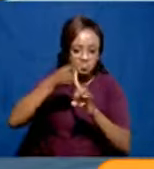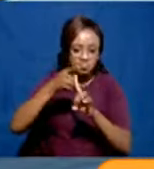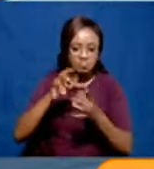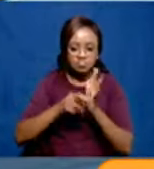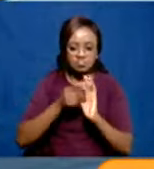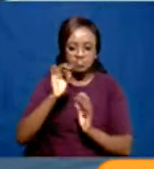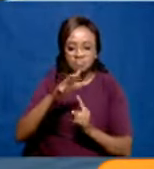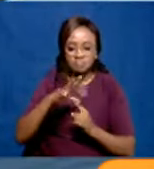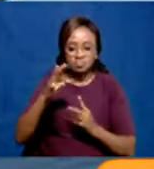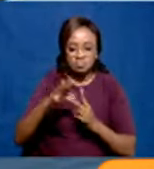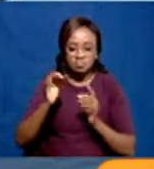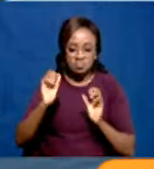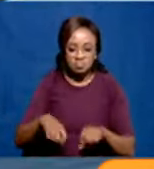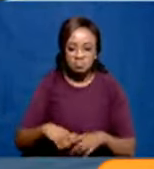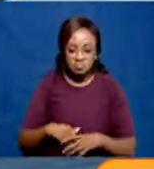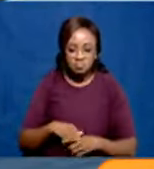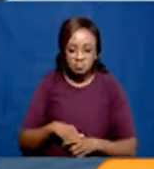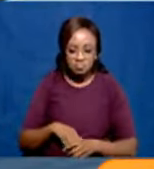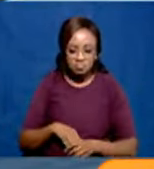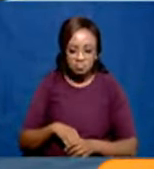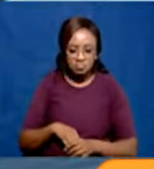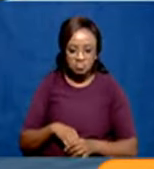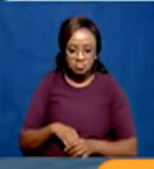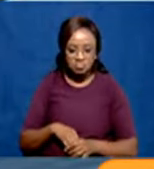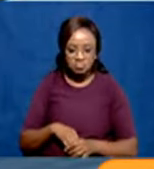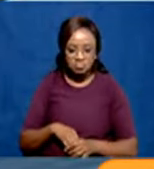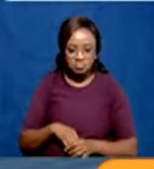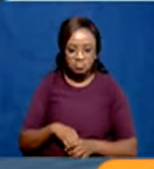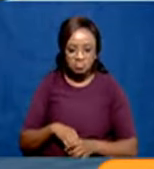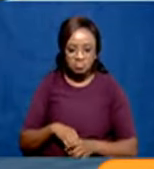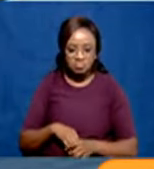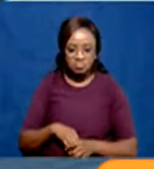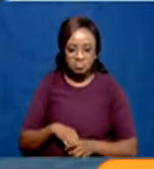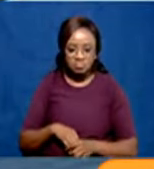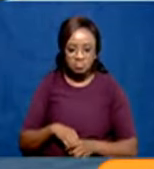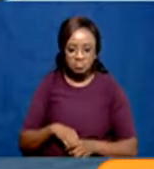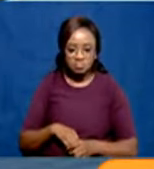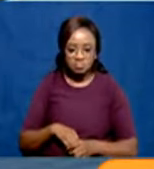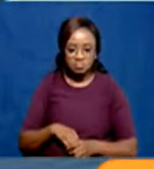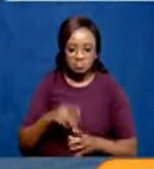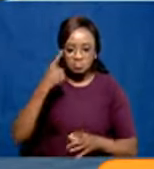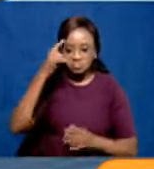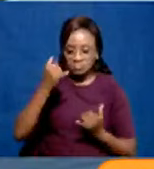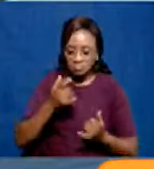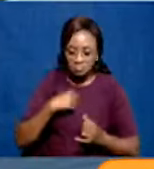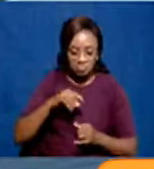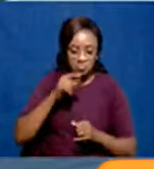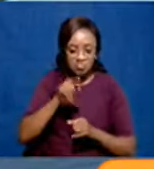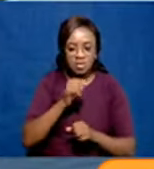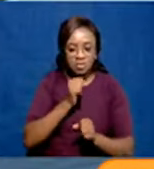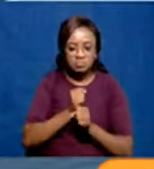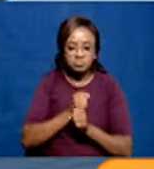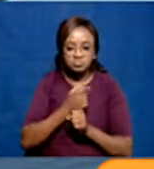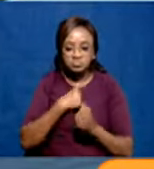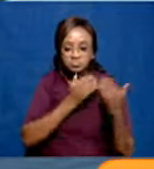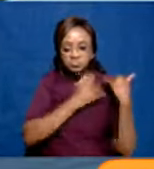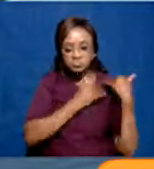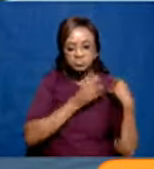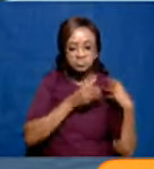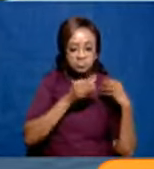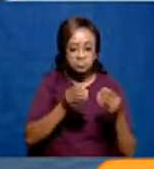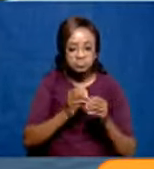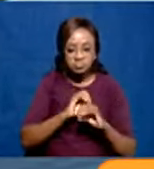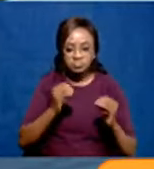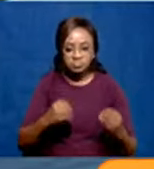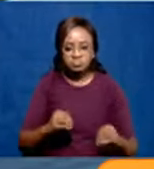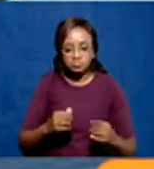exists. Okay. At the moment, no decision has been made on that. Okay. And has been made on whether we are going to outsource that function or not. All right? But the option is